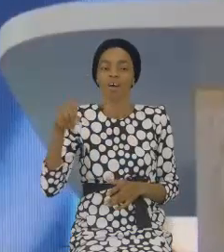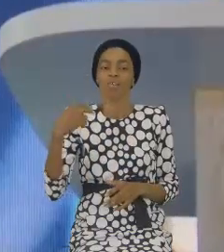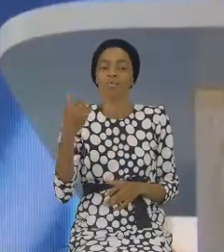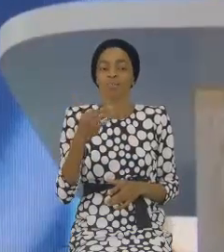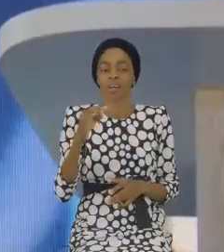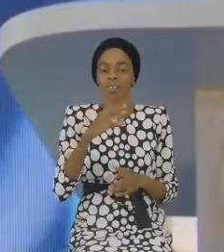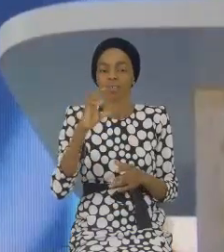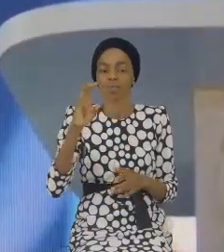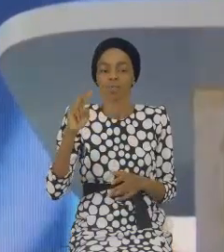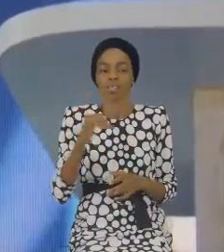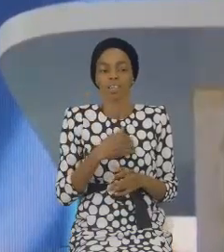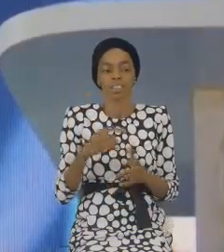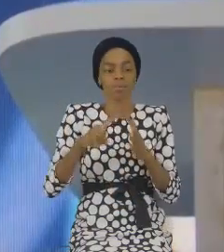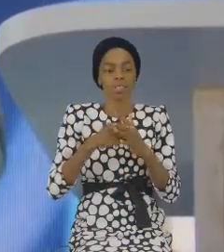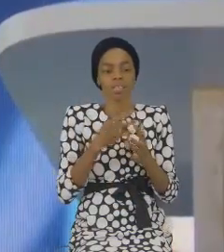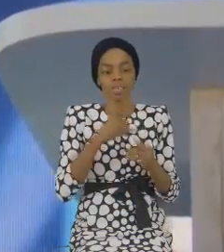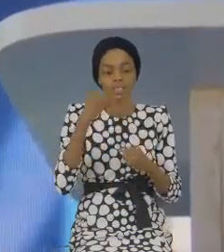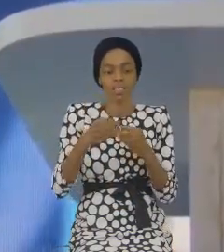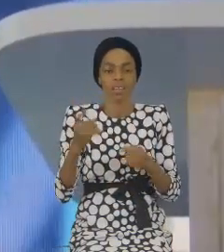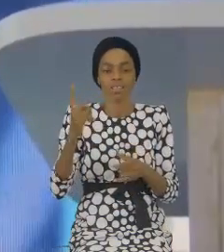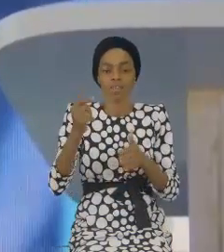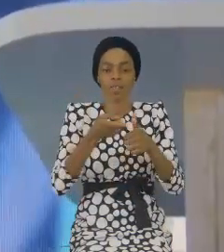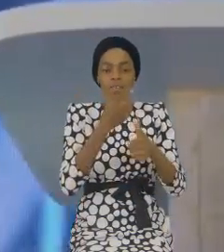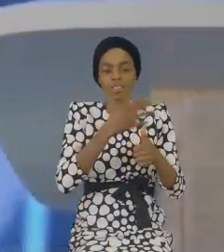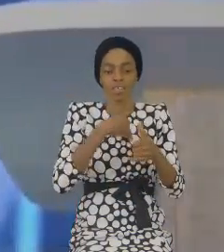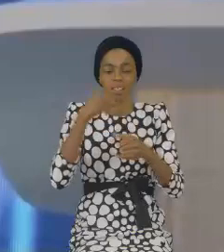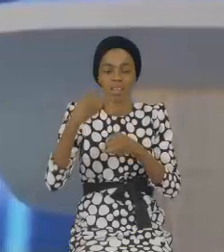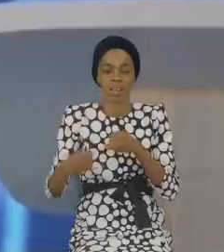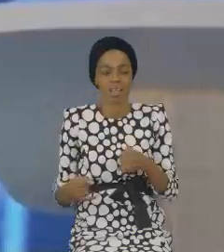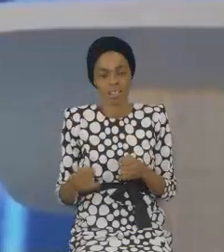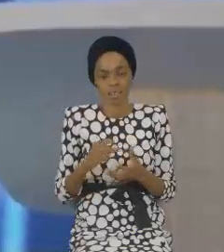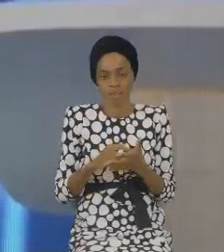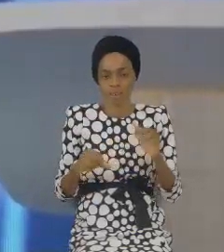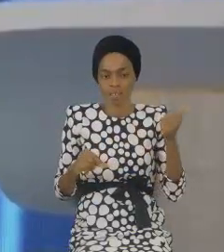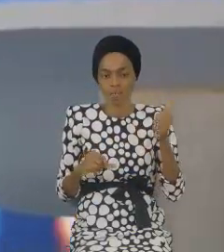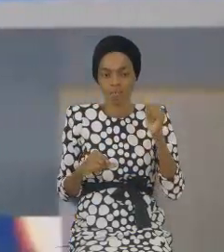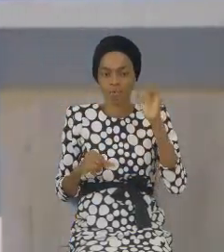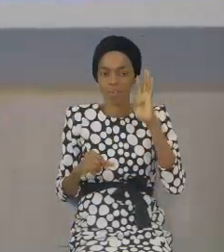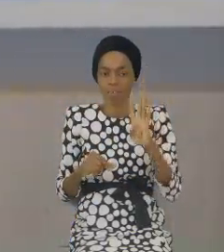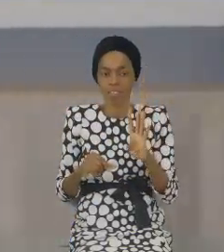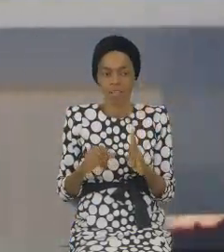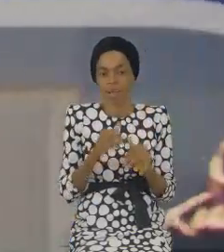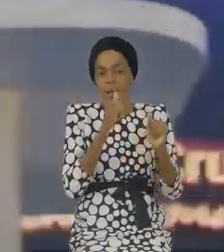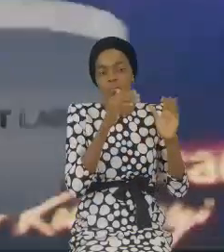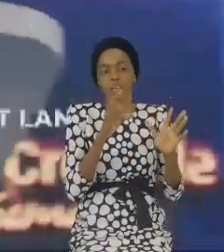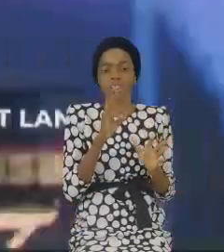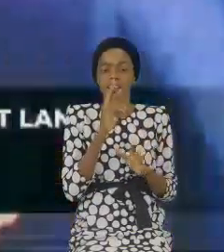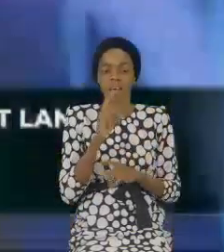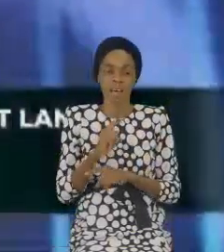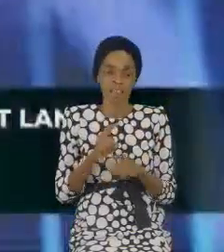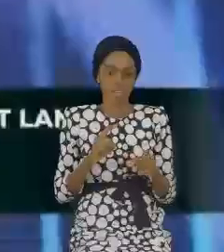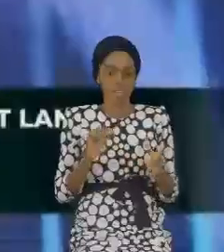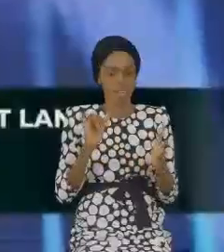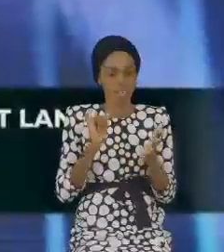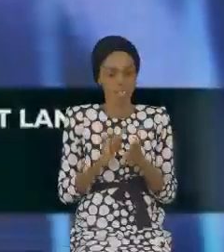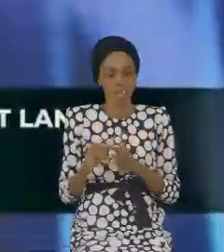the beginning and the end, the first and the last." Then in verse 14, it says, "Blessed are